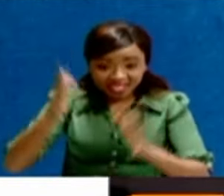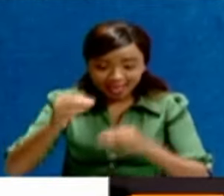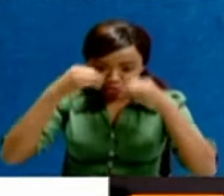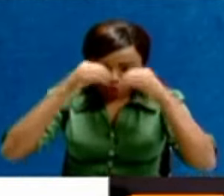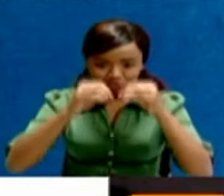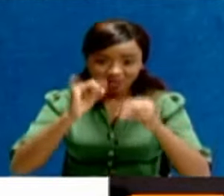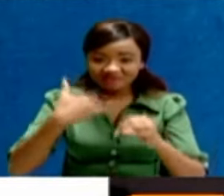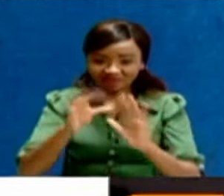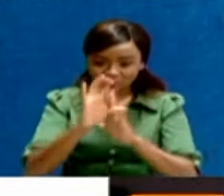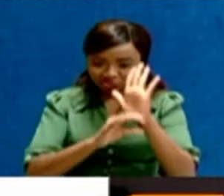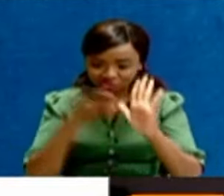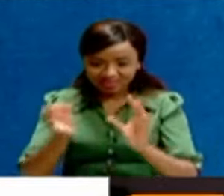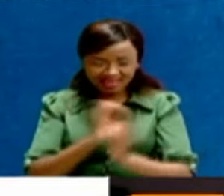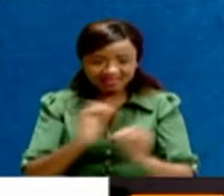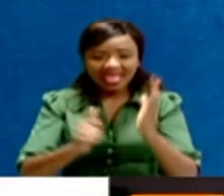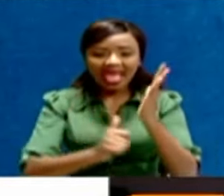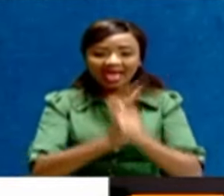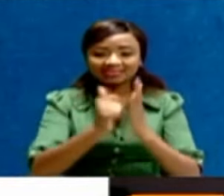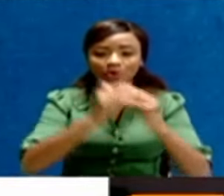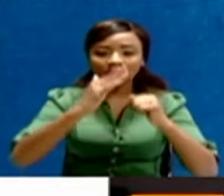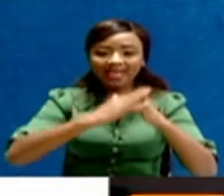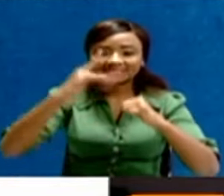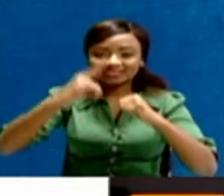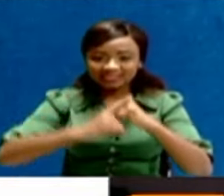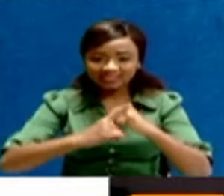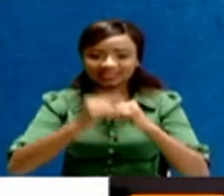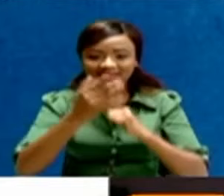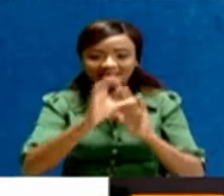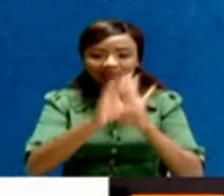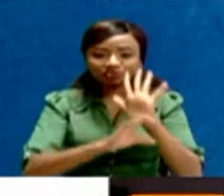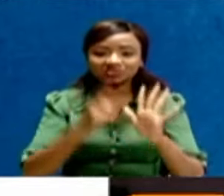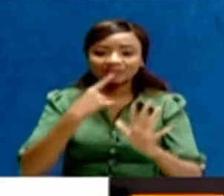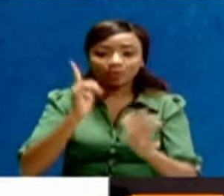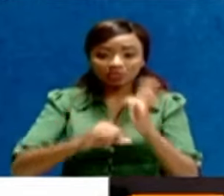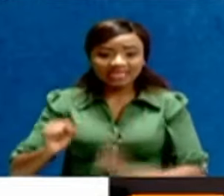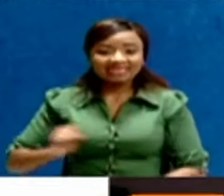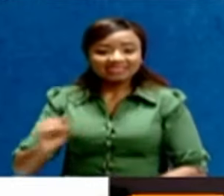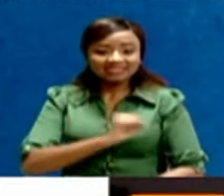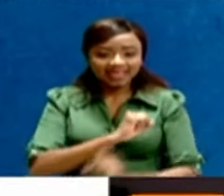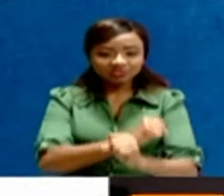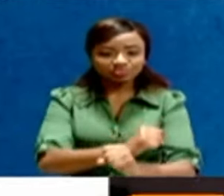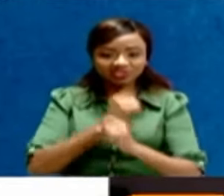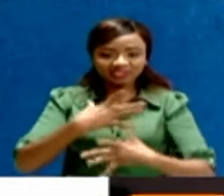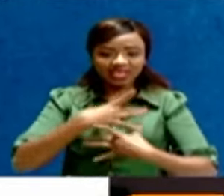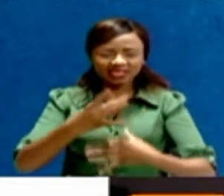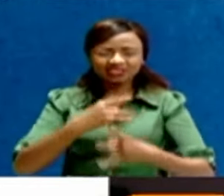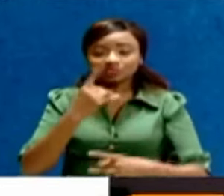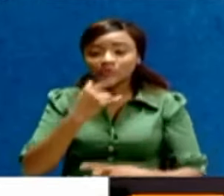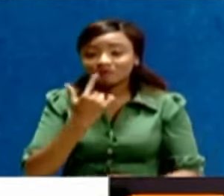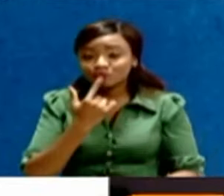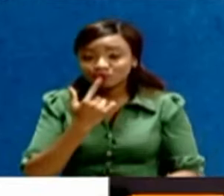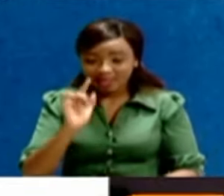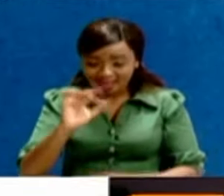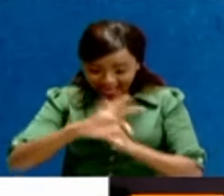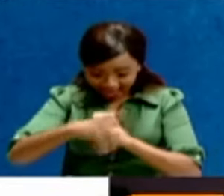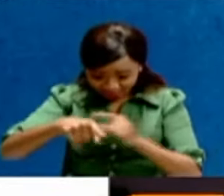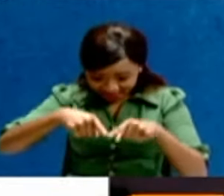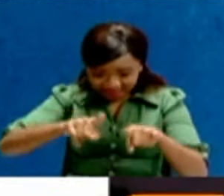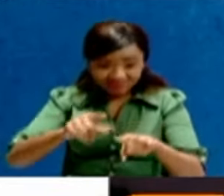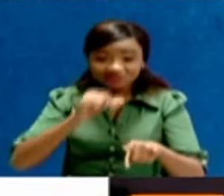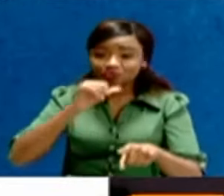the Constitution. It said the Senate protects the interests of the counties, not the government position.